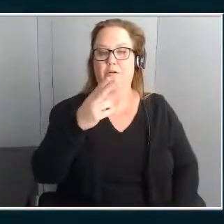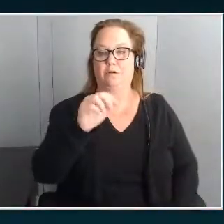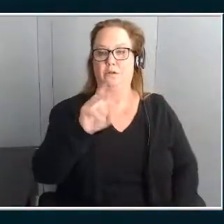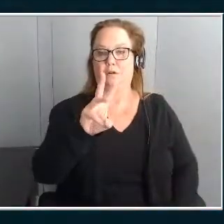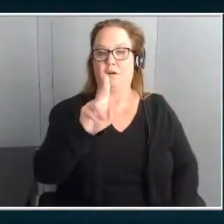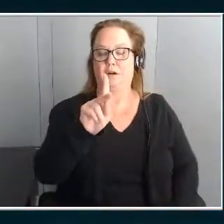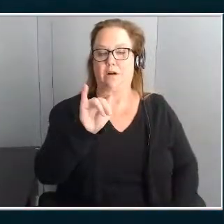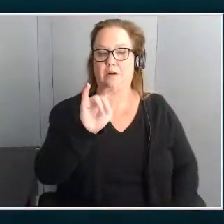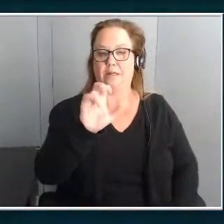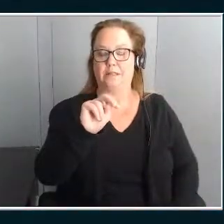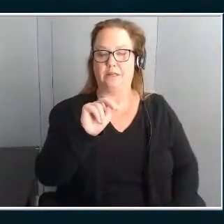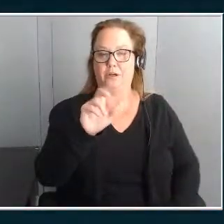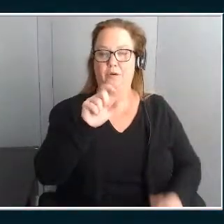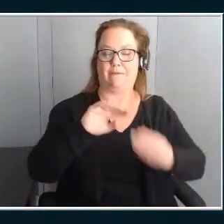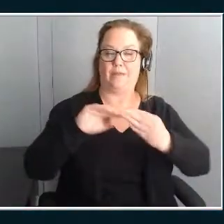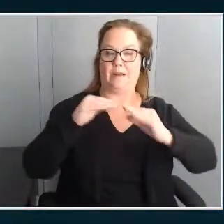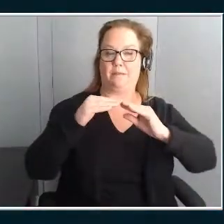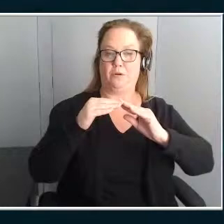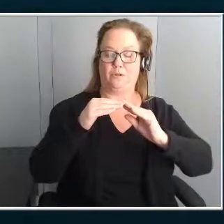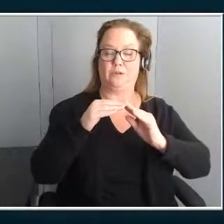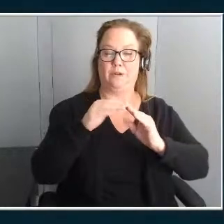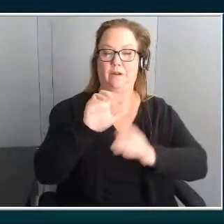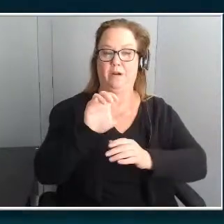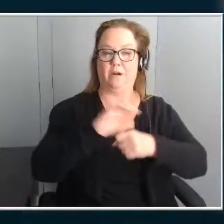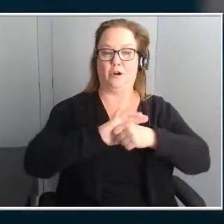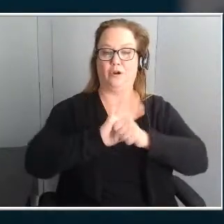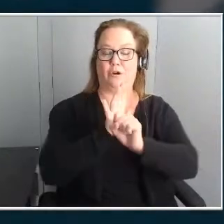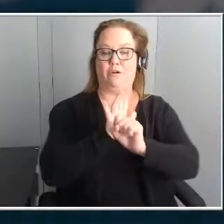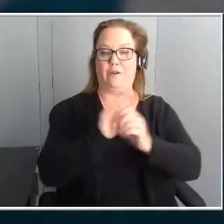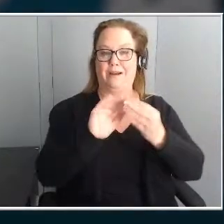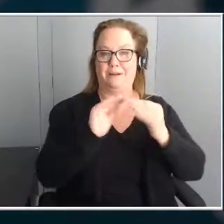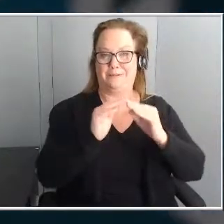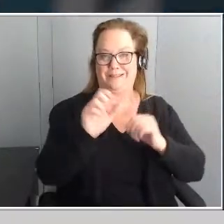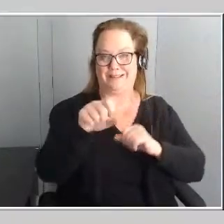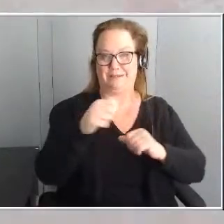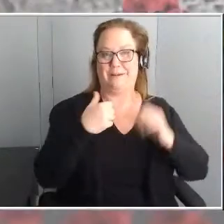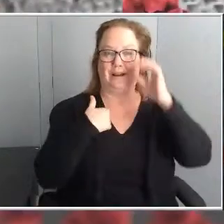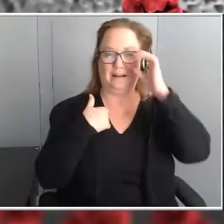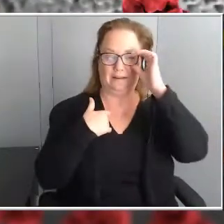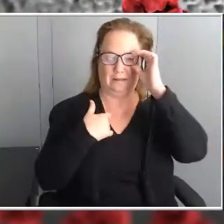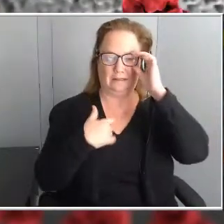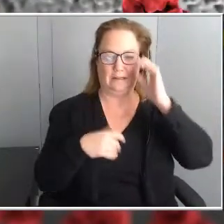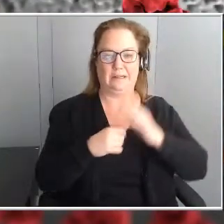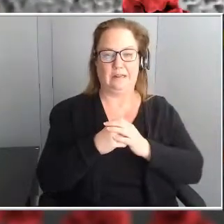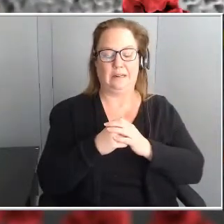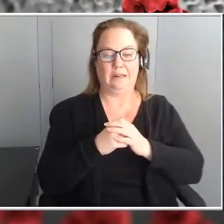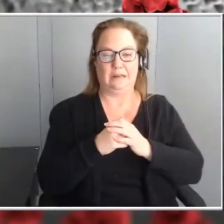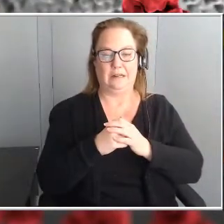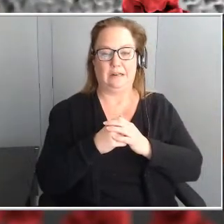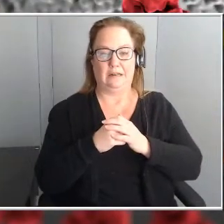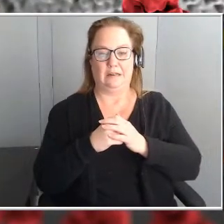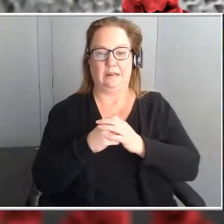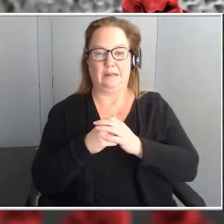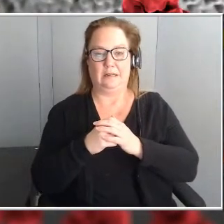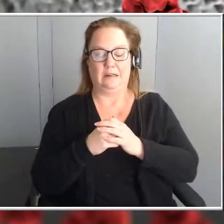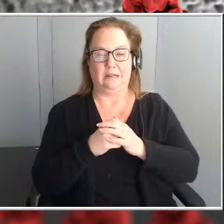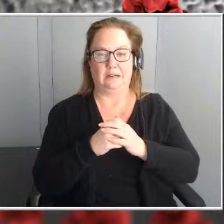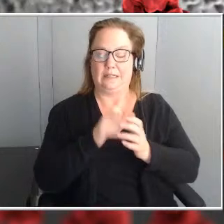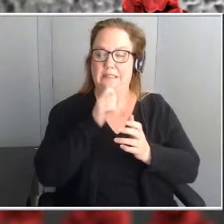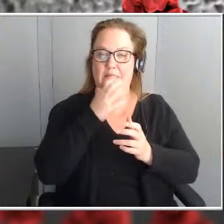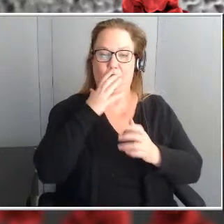have the nitty-gritty on the COVID count. Yeah, I do. So actually, it's It's not so bad